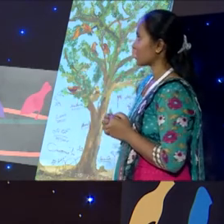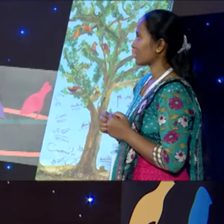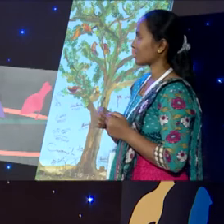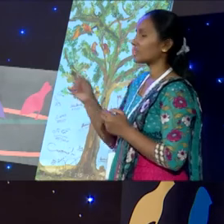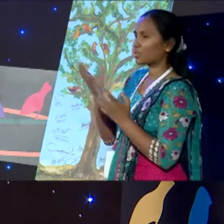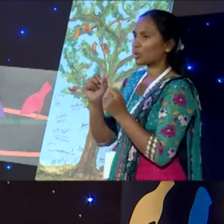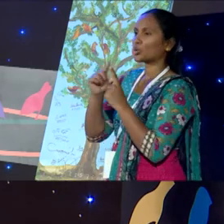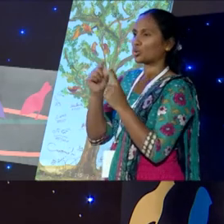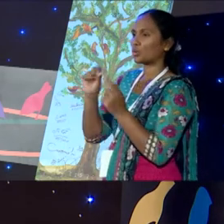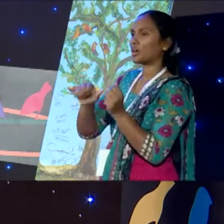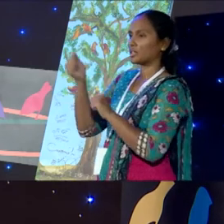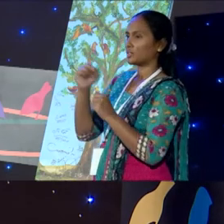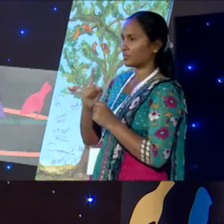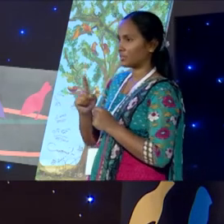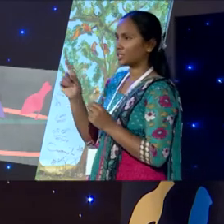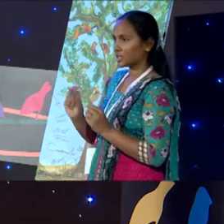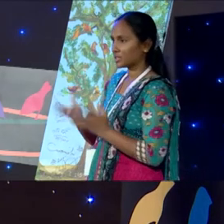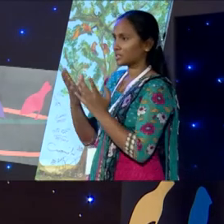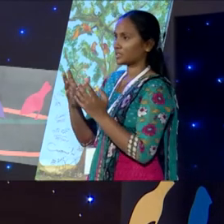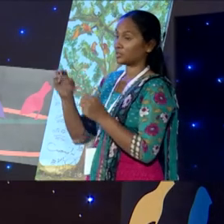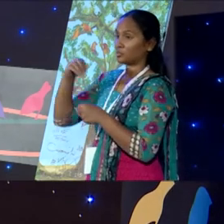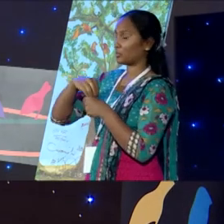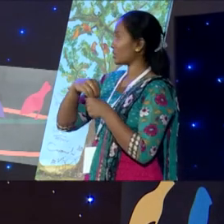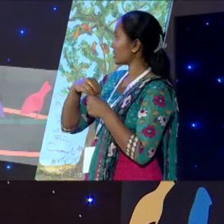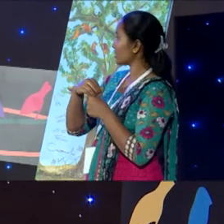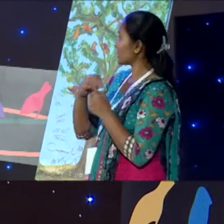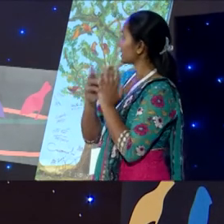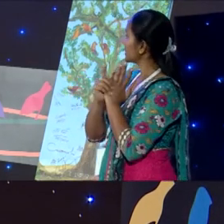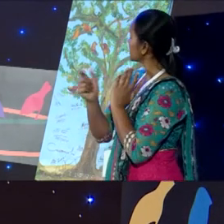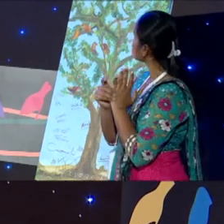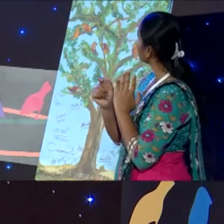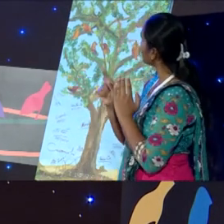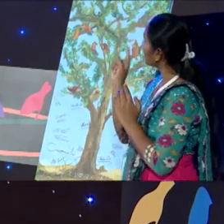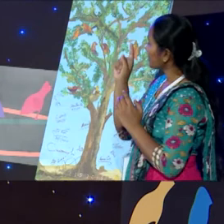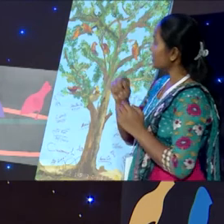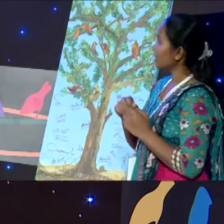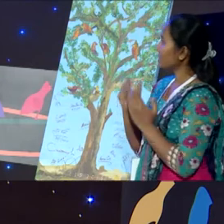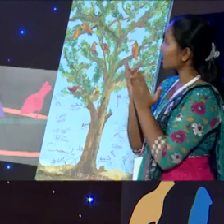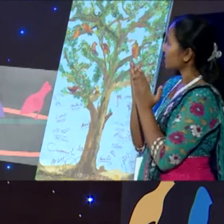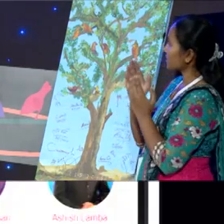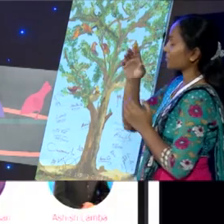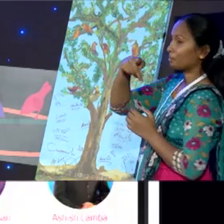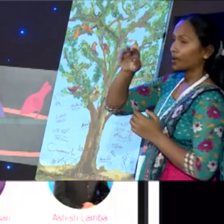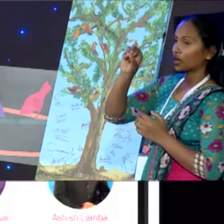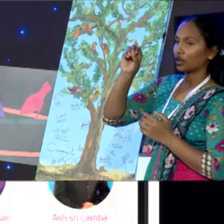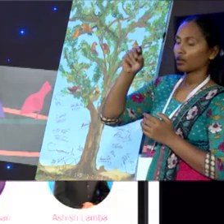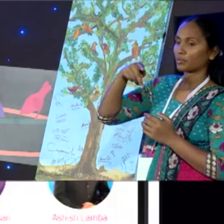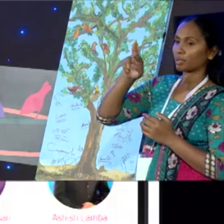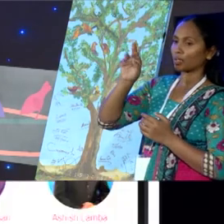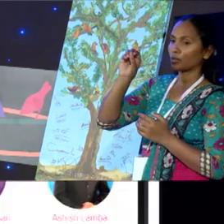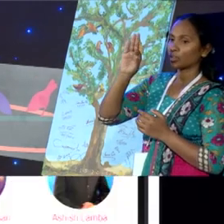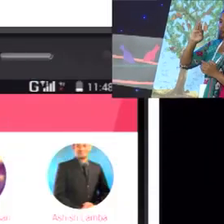another one, and let's see. And we started having 35 matches, profiles on, these are actual profiles, on this